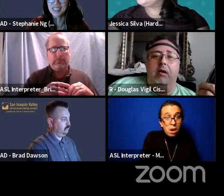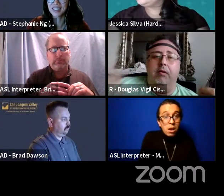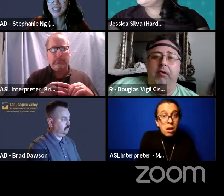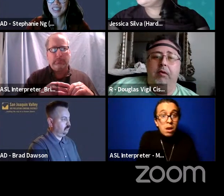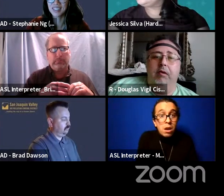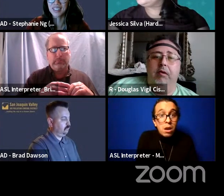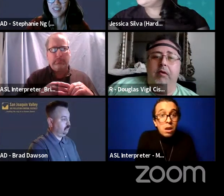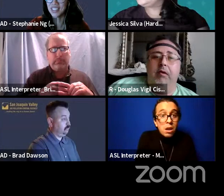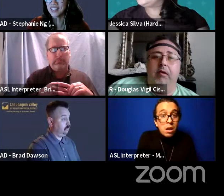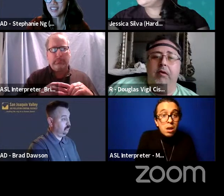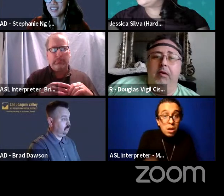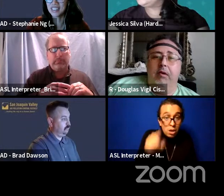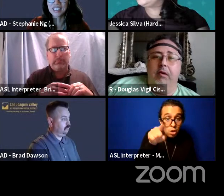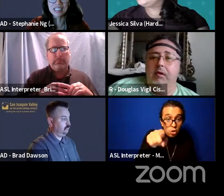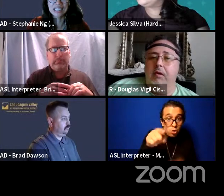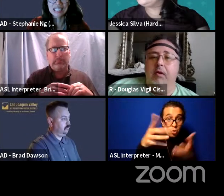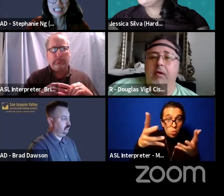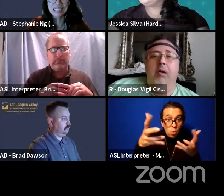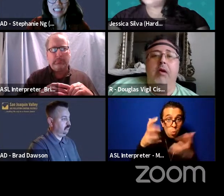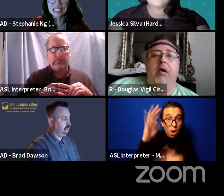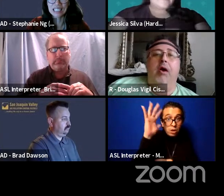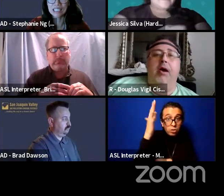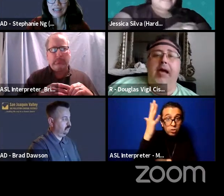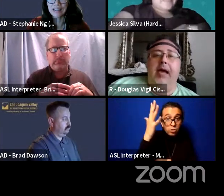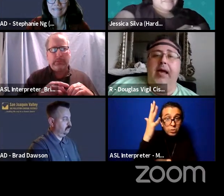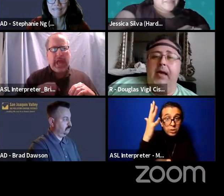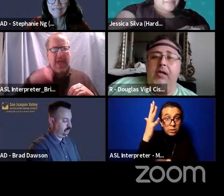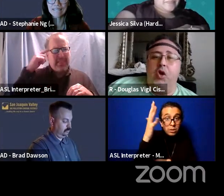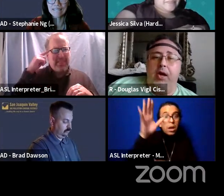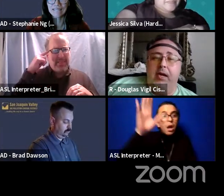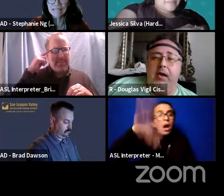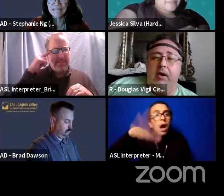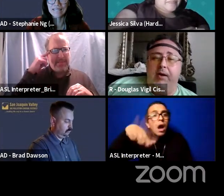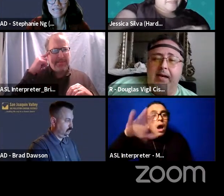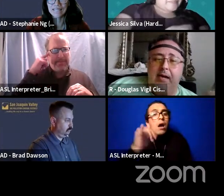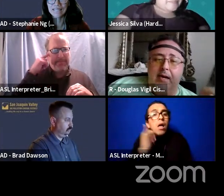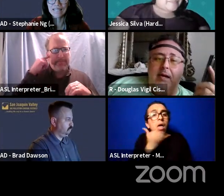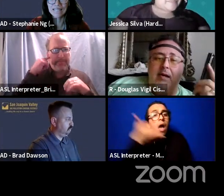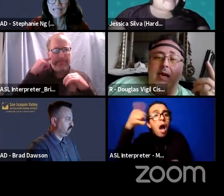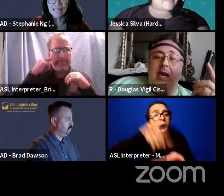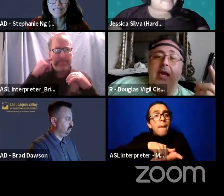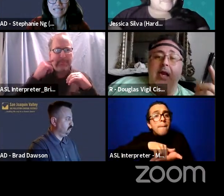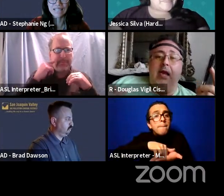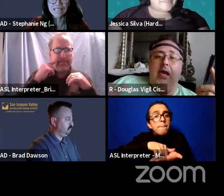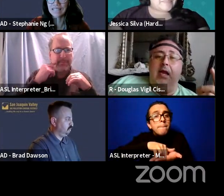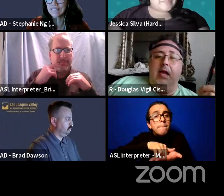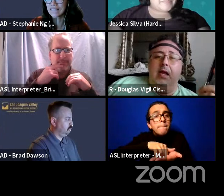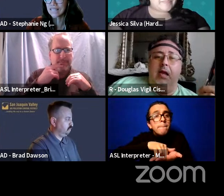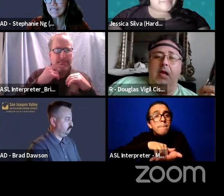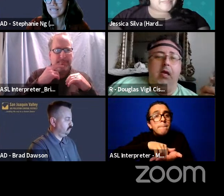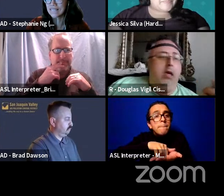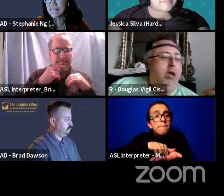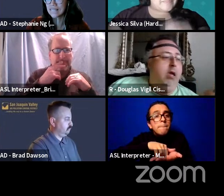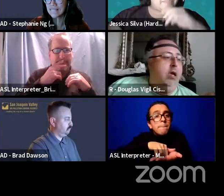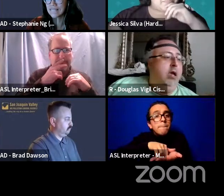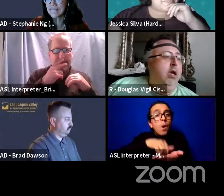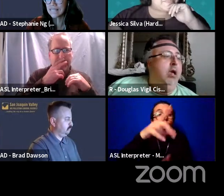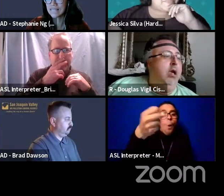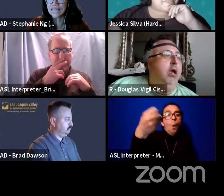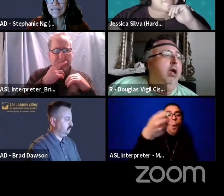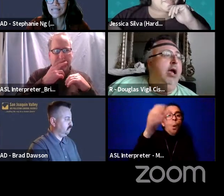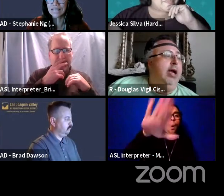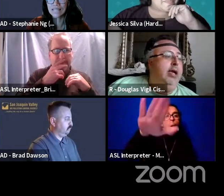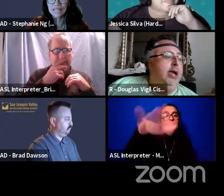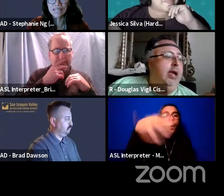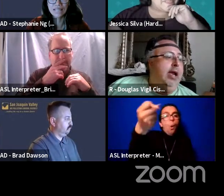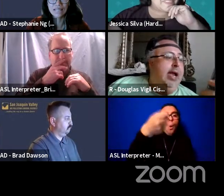Oh, I think you just hung up, Douglas. I just moved him. Oh, I see. You